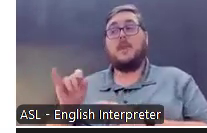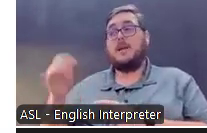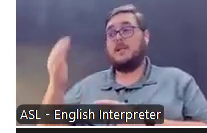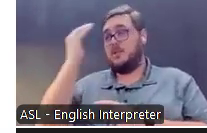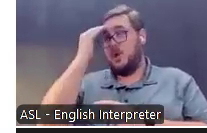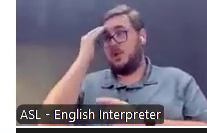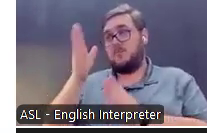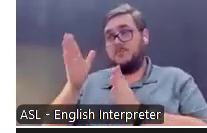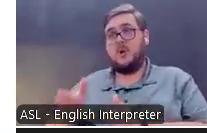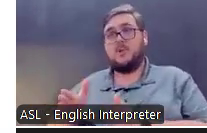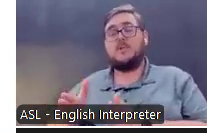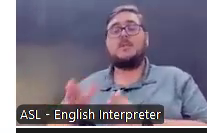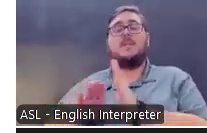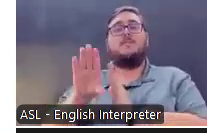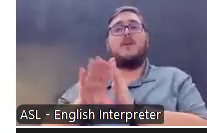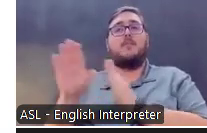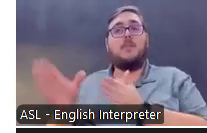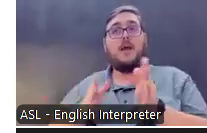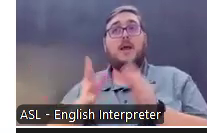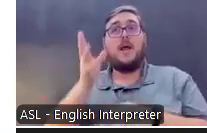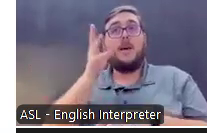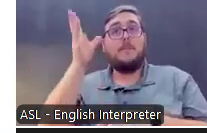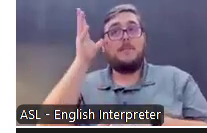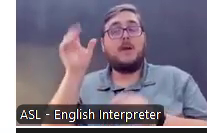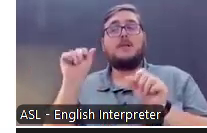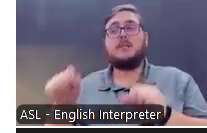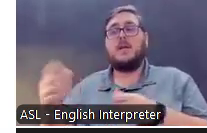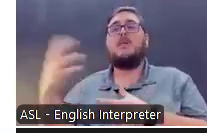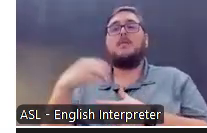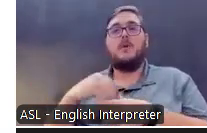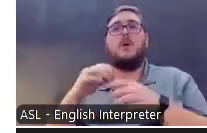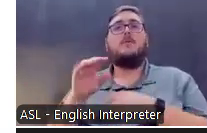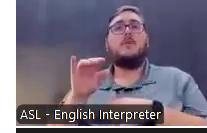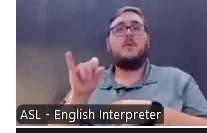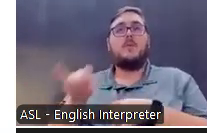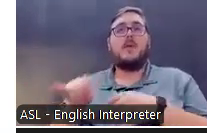guardians can be part of that 504 team. Next slide.